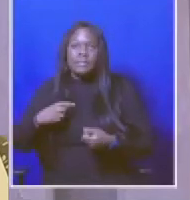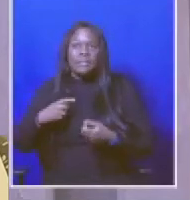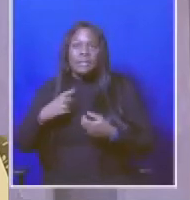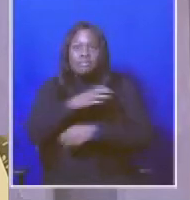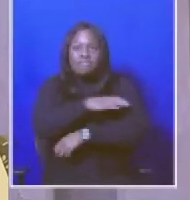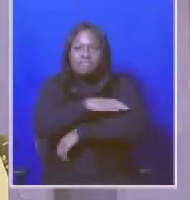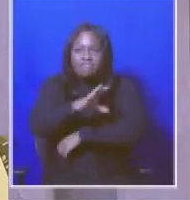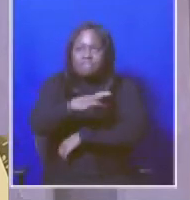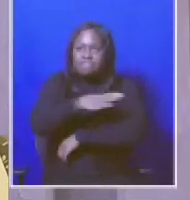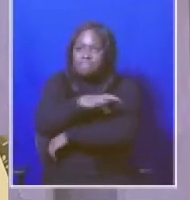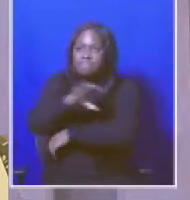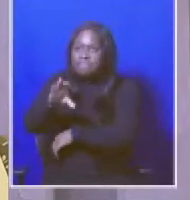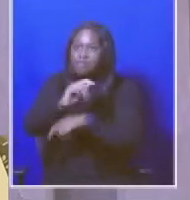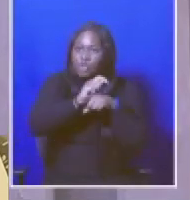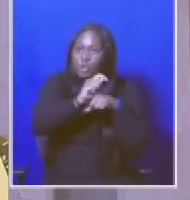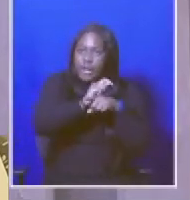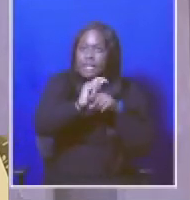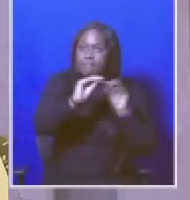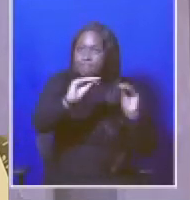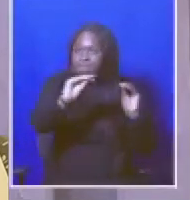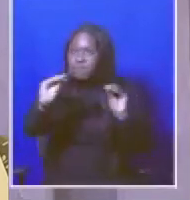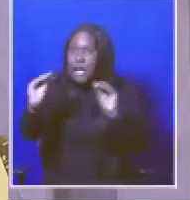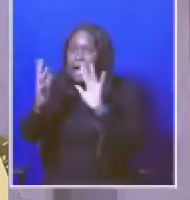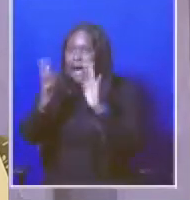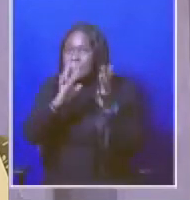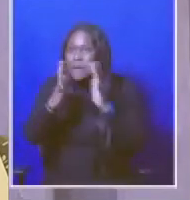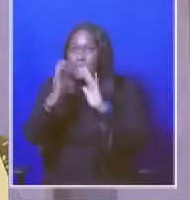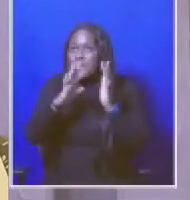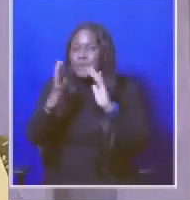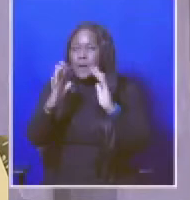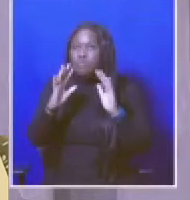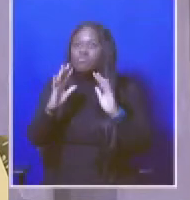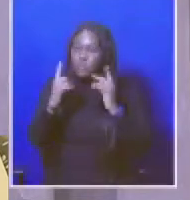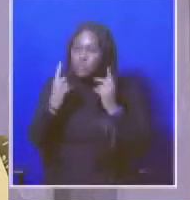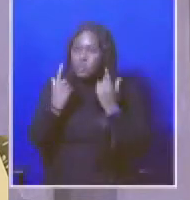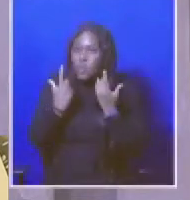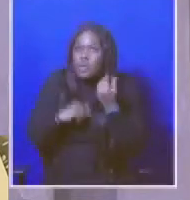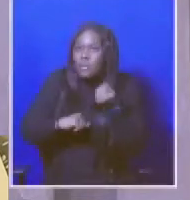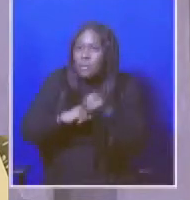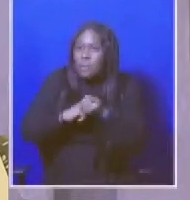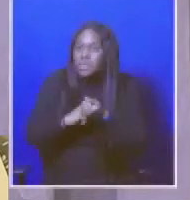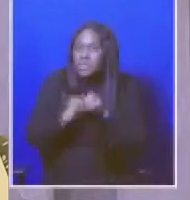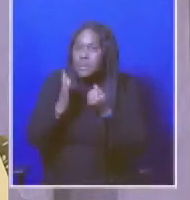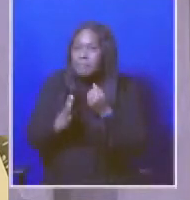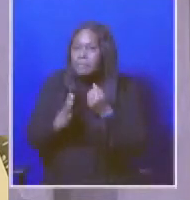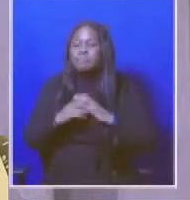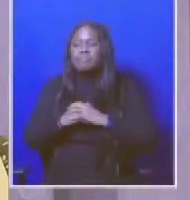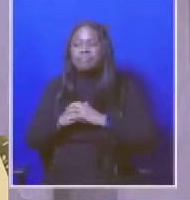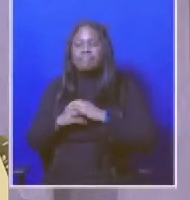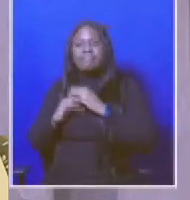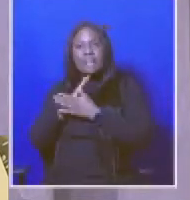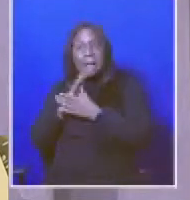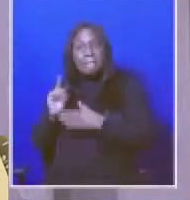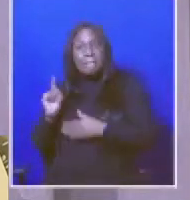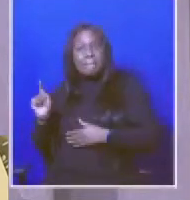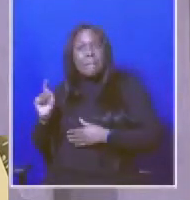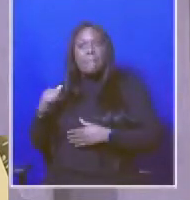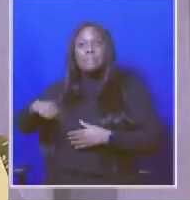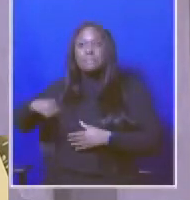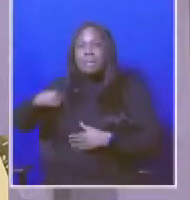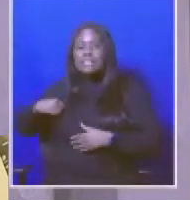capacity. There have been instances where we see huge dysfunctionalities,